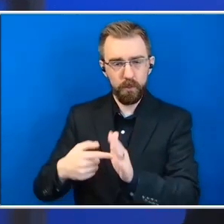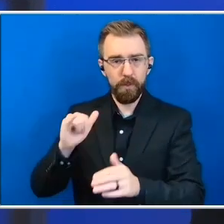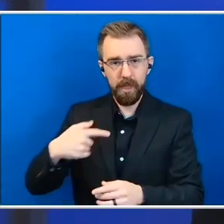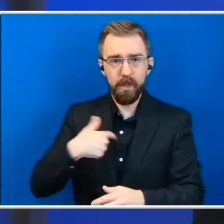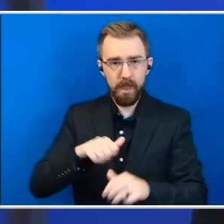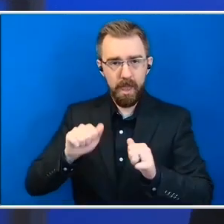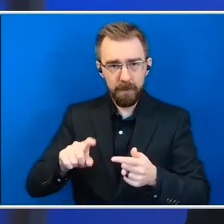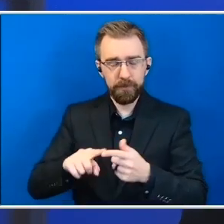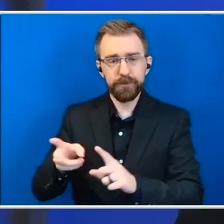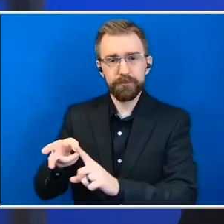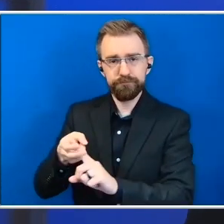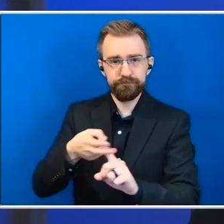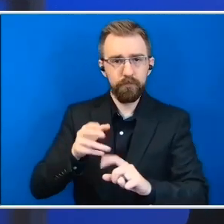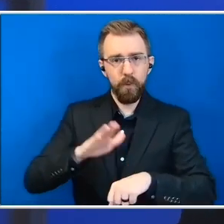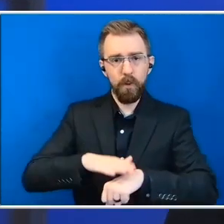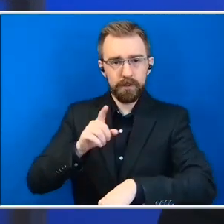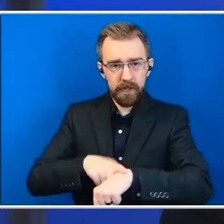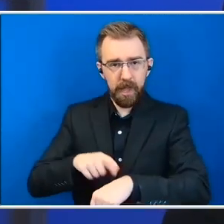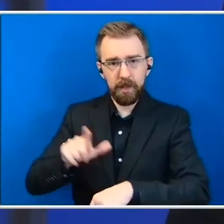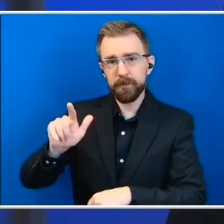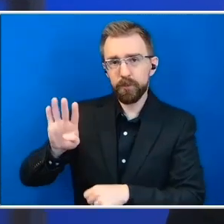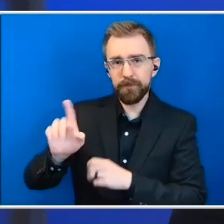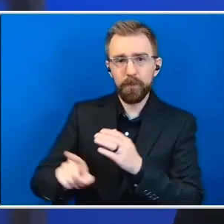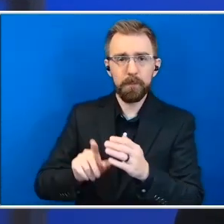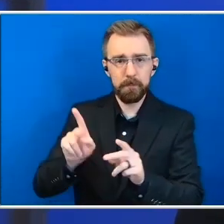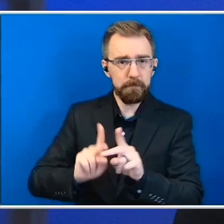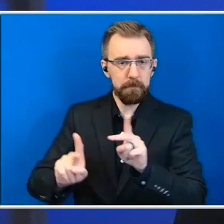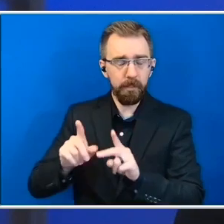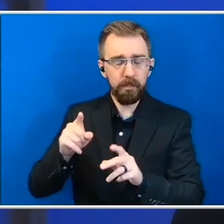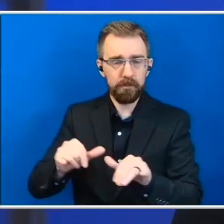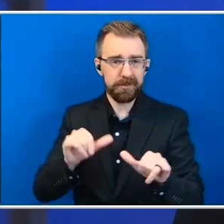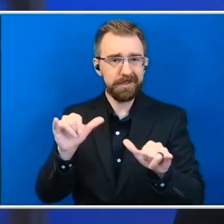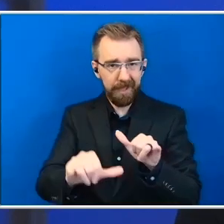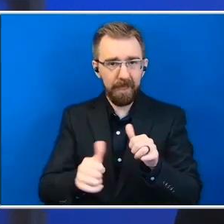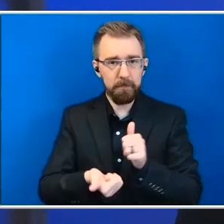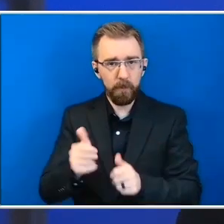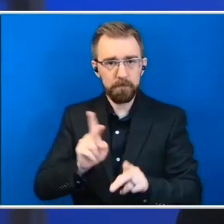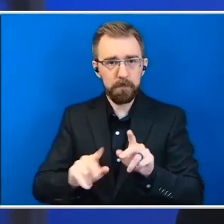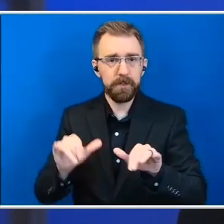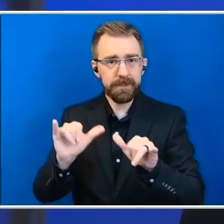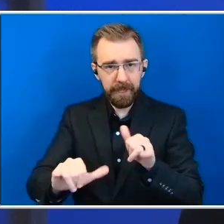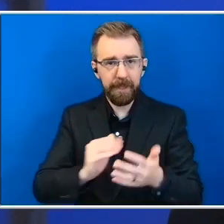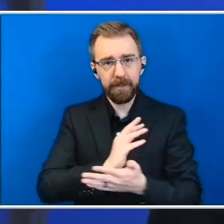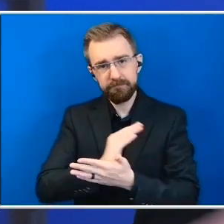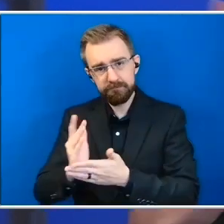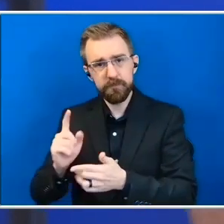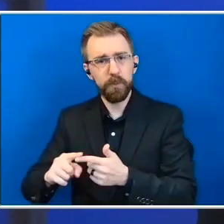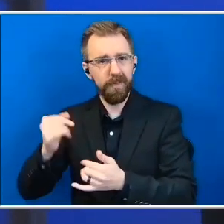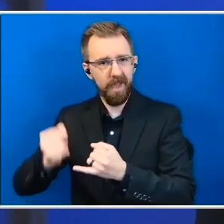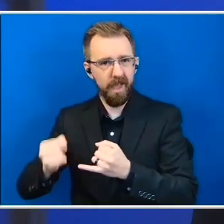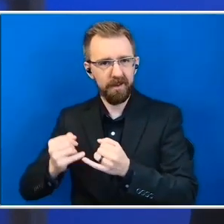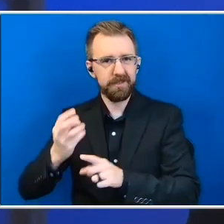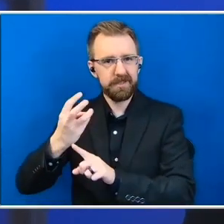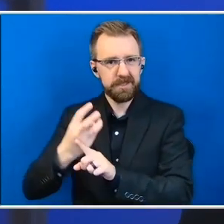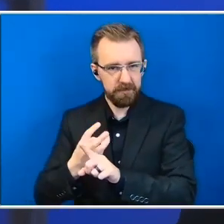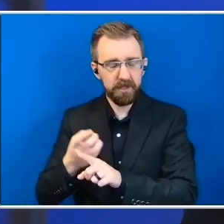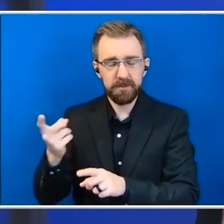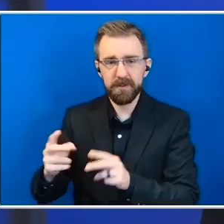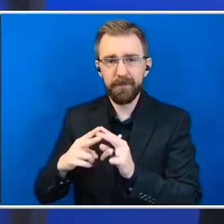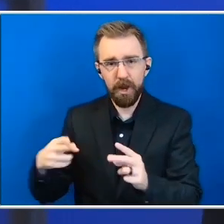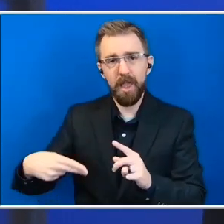time 24 people. Most people stayed until the very end, those 6 months, and there were very high rates